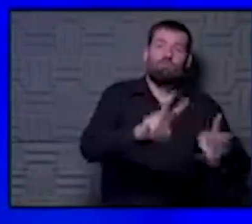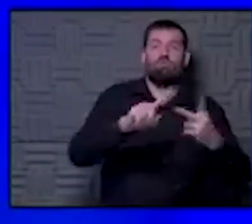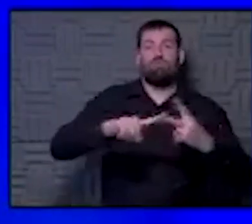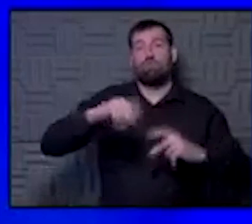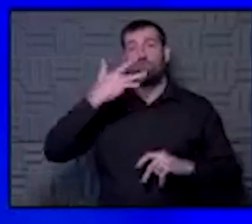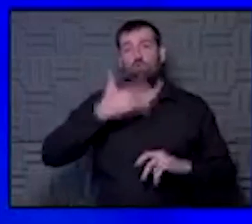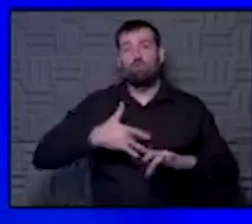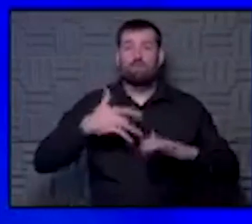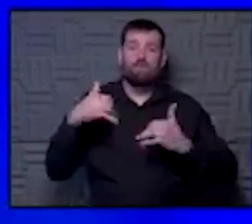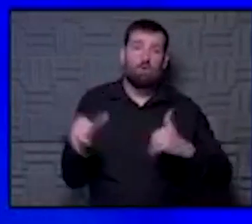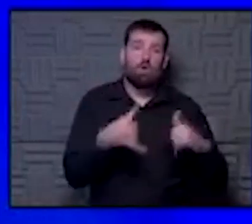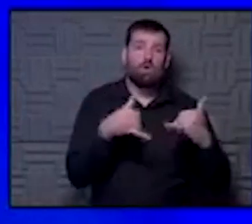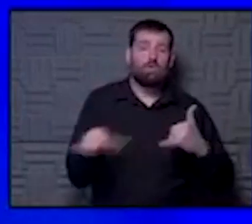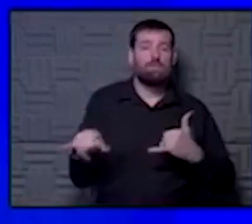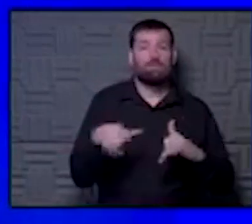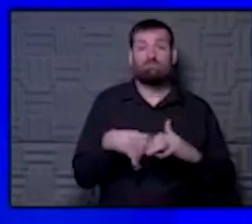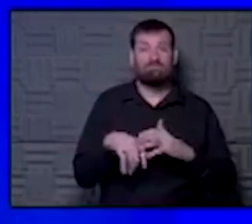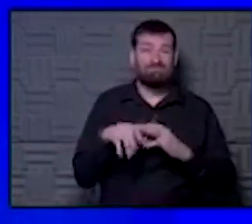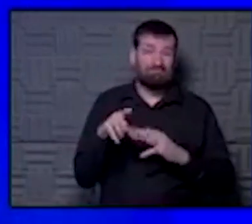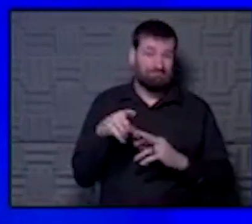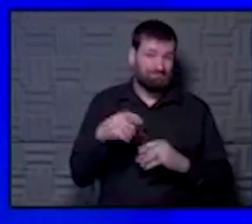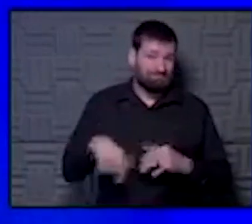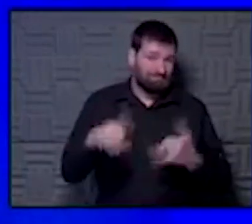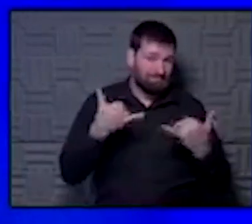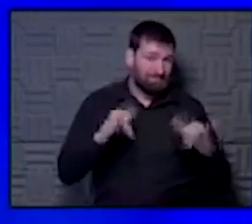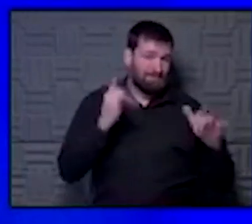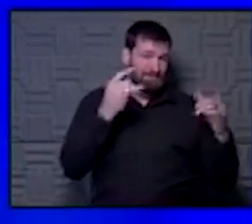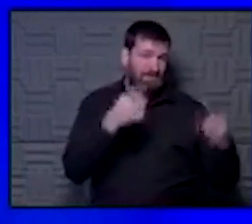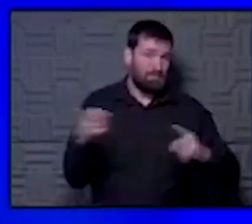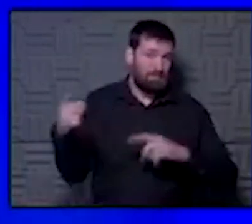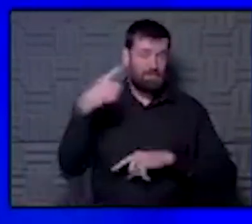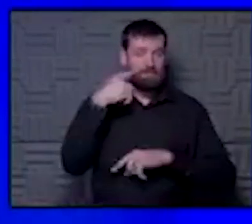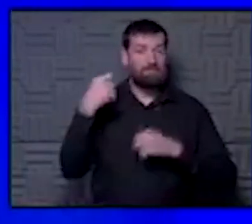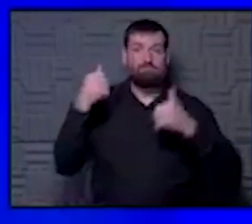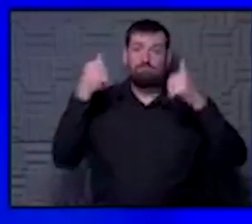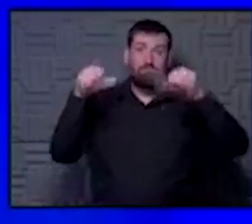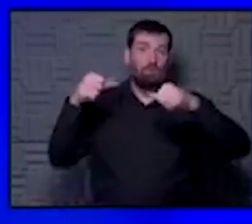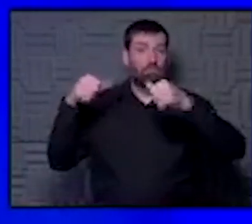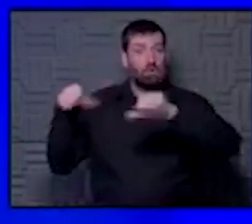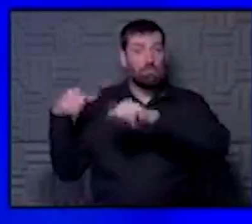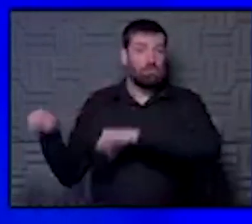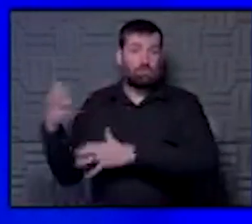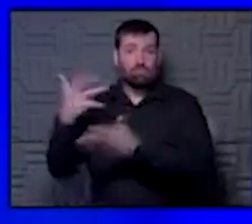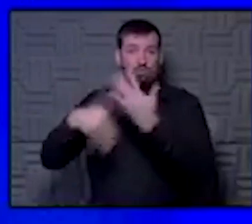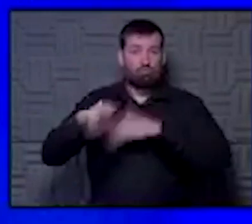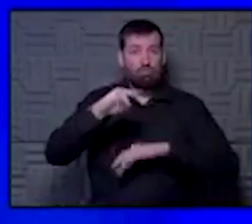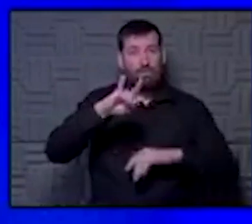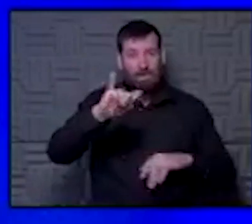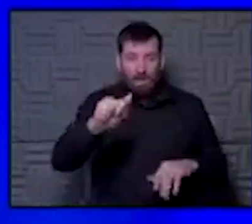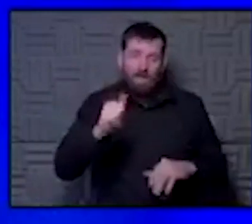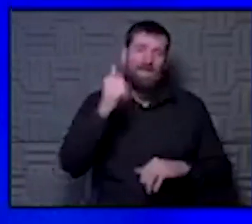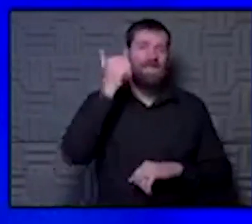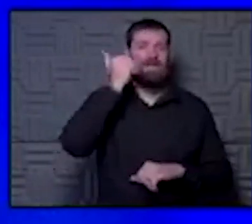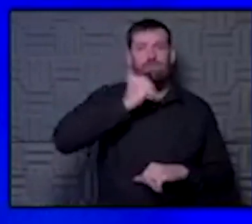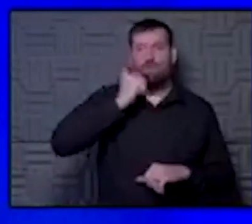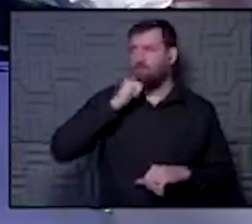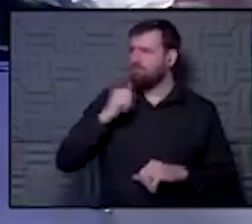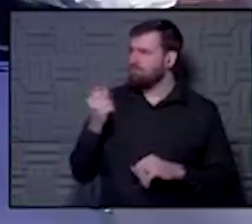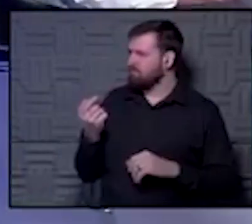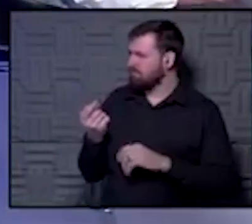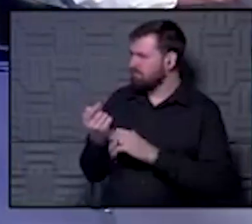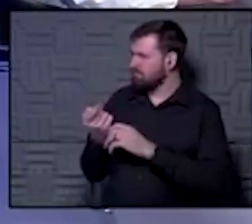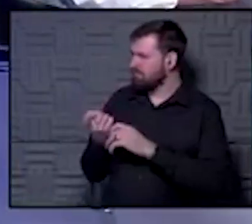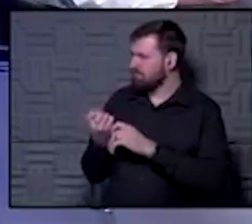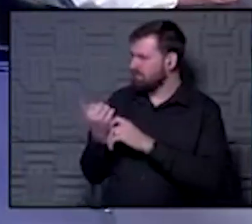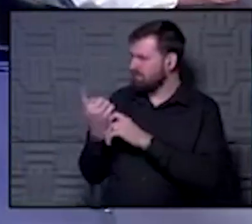getting together to celebrate, because those things are going on because they are posted on social media every day. So to Plus, be fair last with weekend that, was